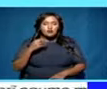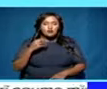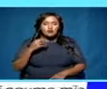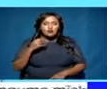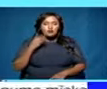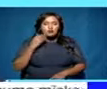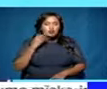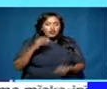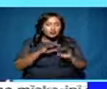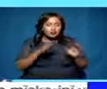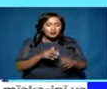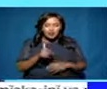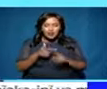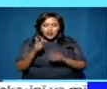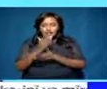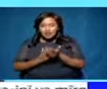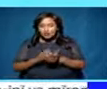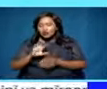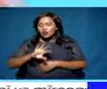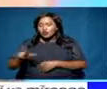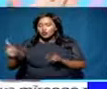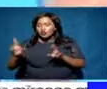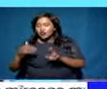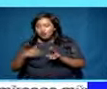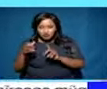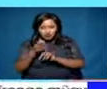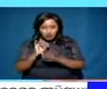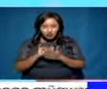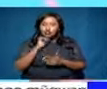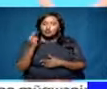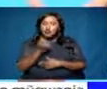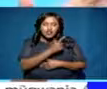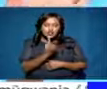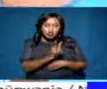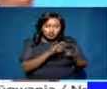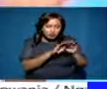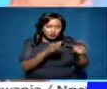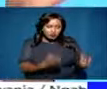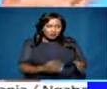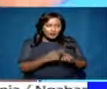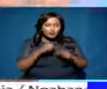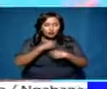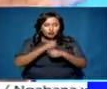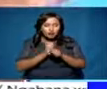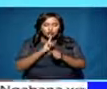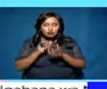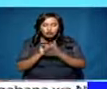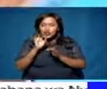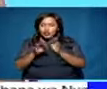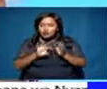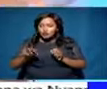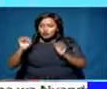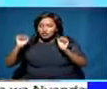capacity yet, but some counties have made strides. And it's not just isolation beds. It's also ensuring, is your county able to